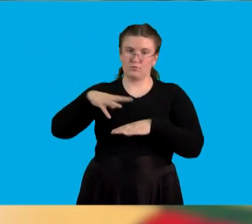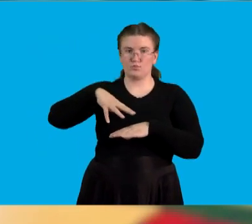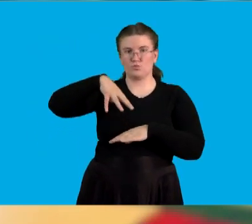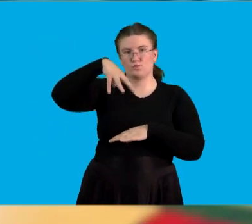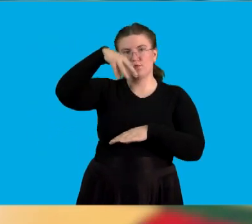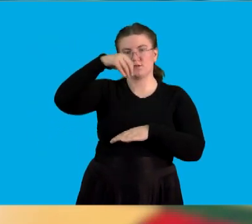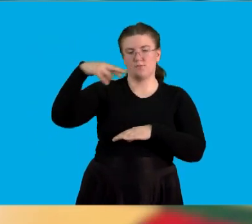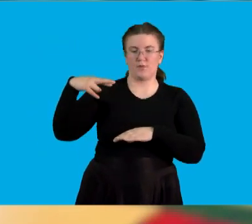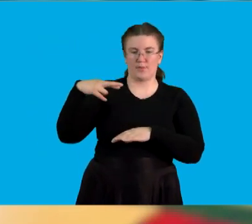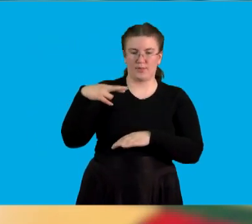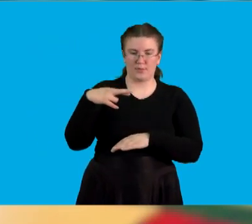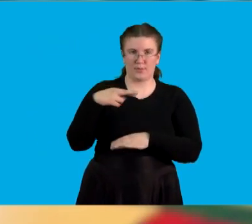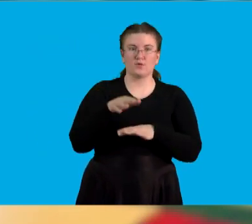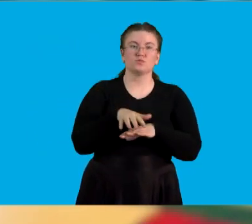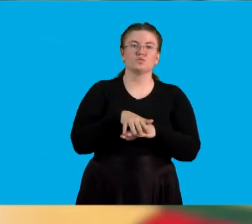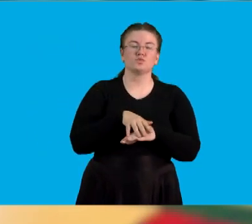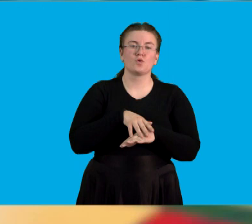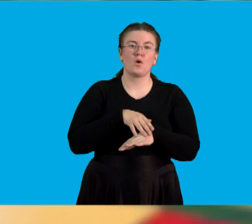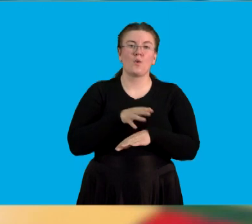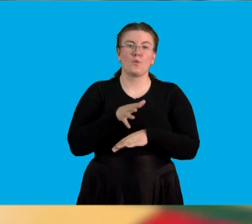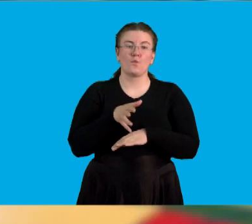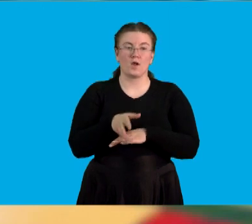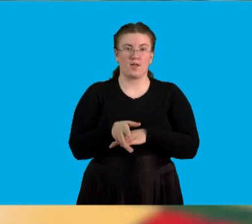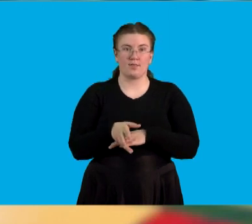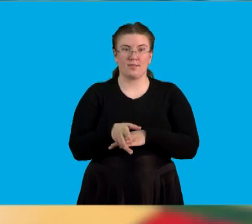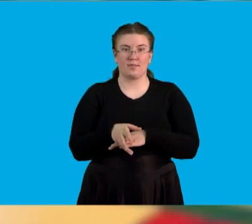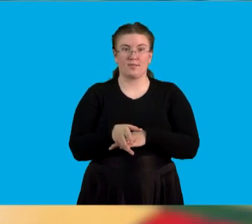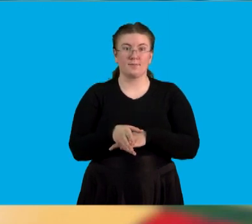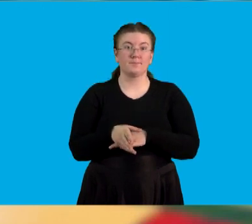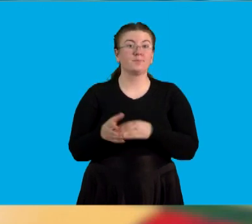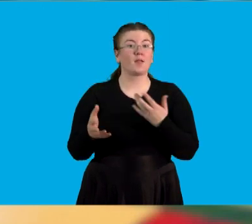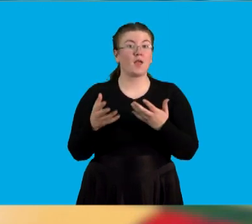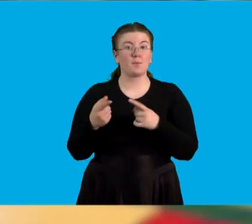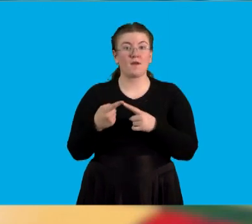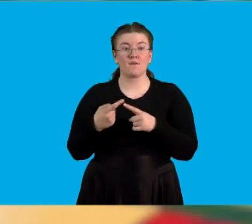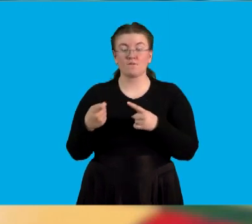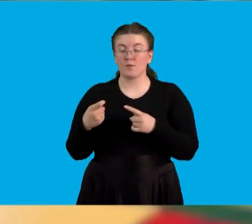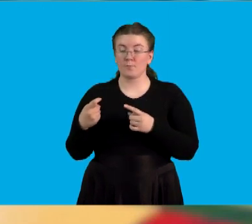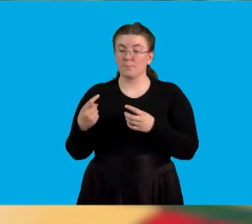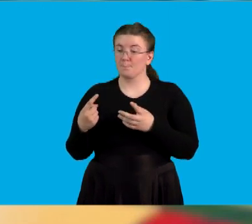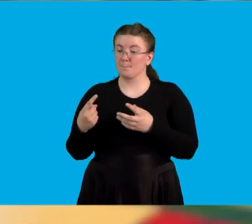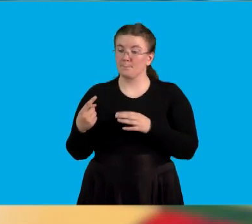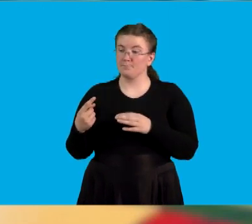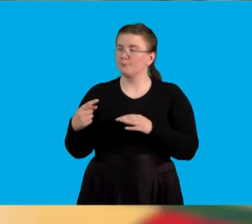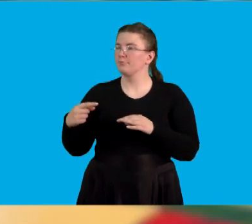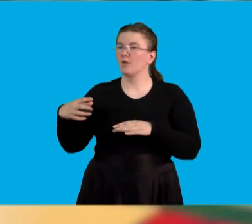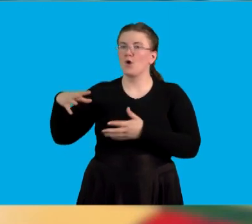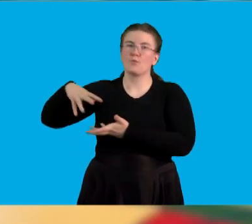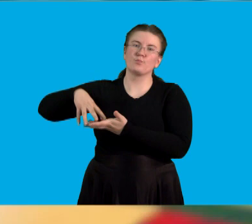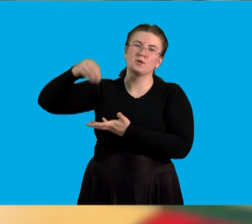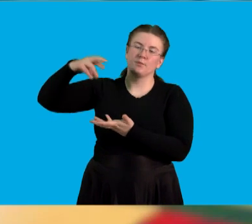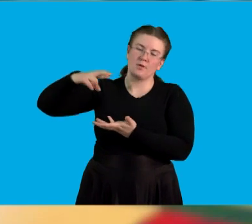more dense medium, it slows down and it also bends. If it is moving from a more dense medium to a